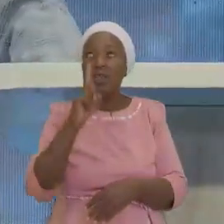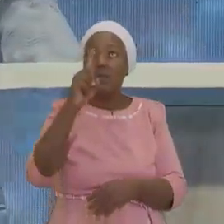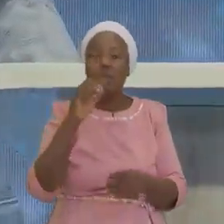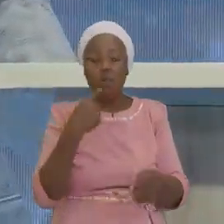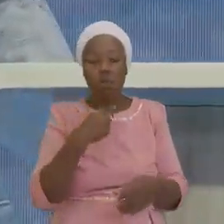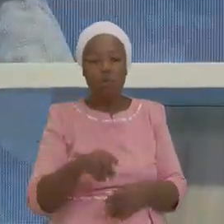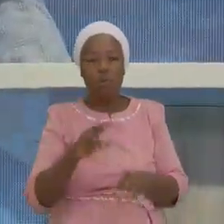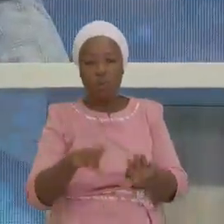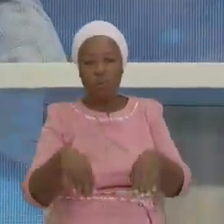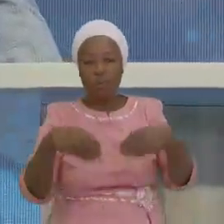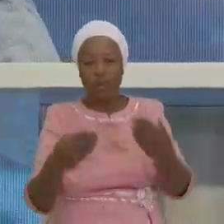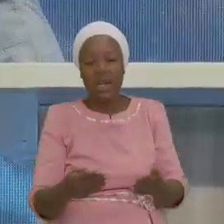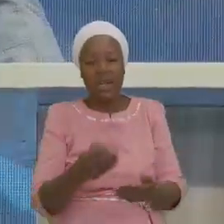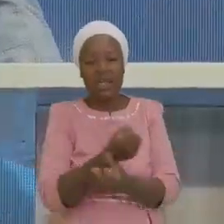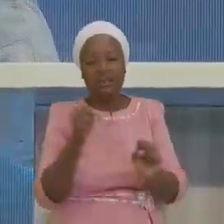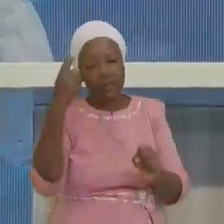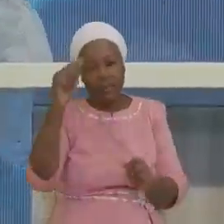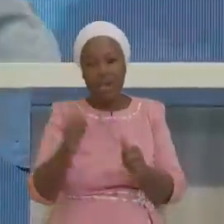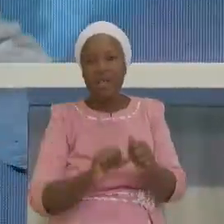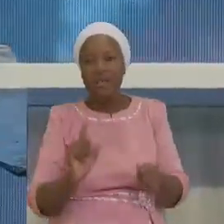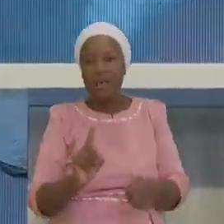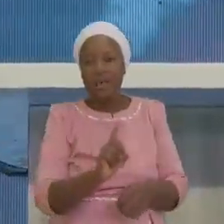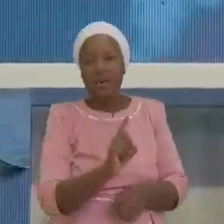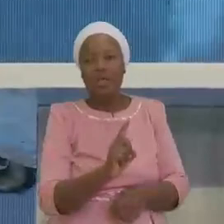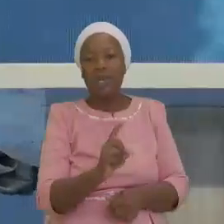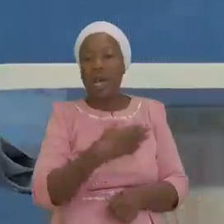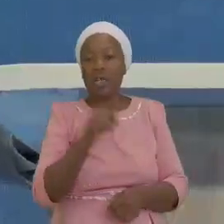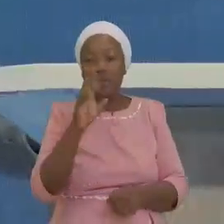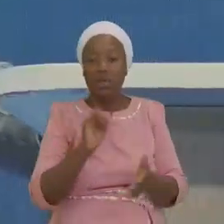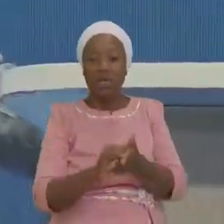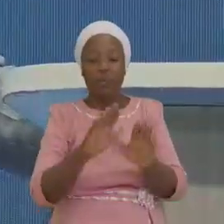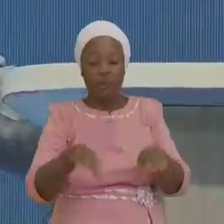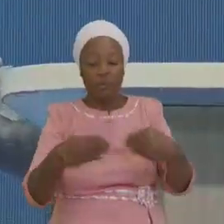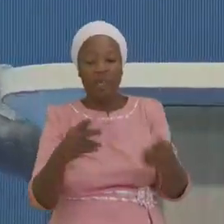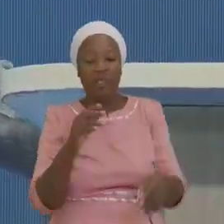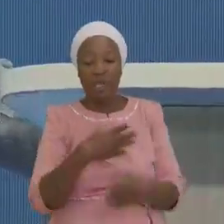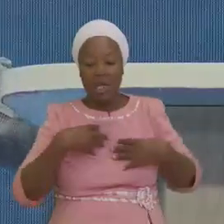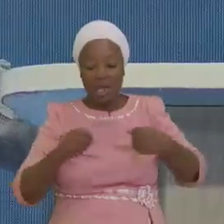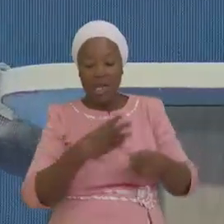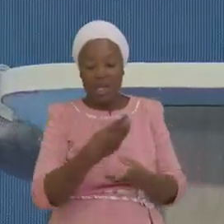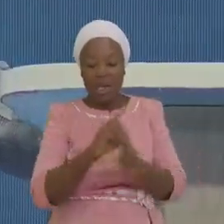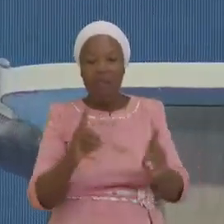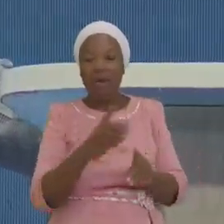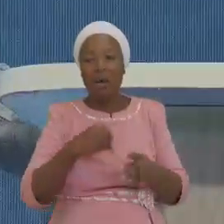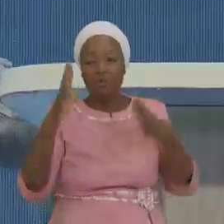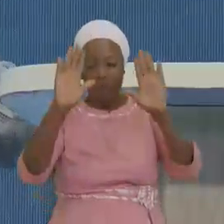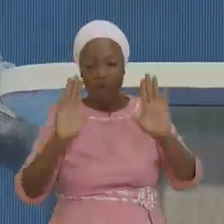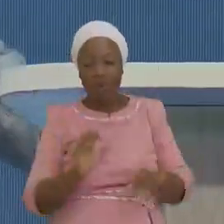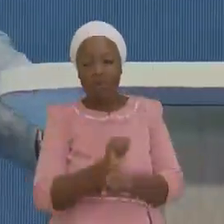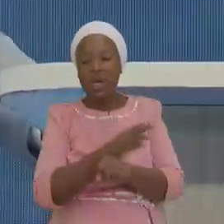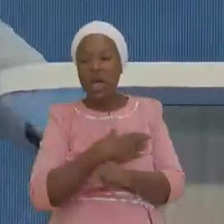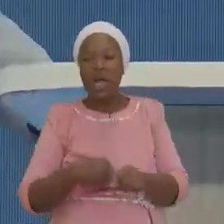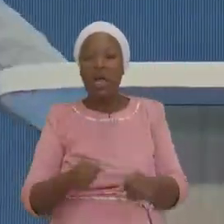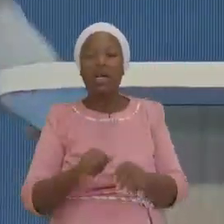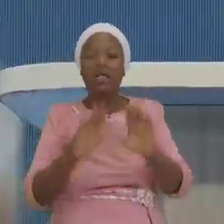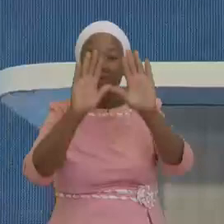provided salvation for everyone. And the one who provides healing and deliverance and miracles and signs and wonders